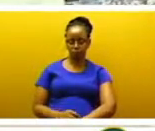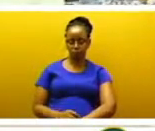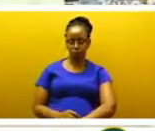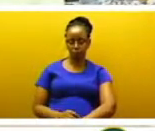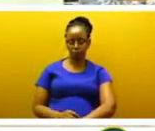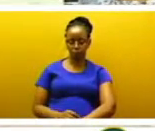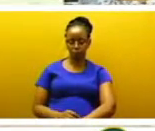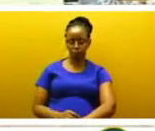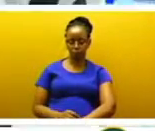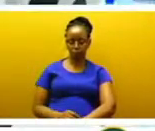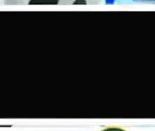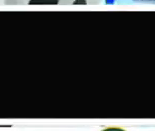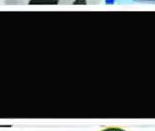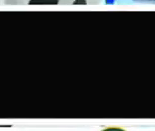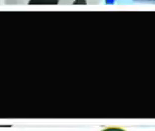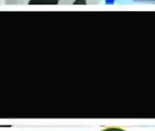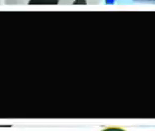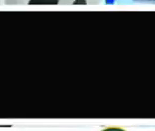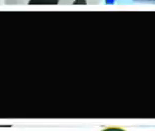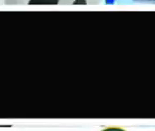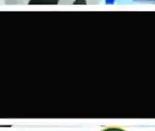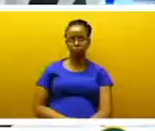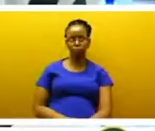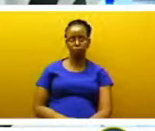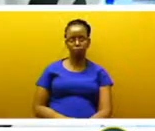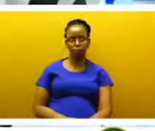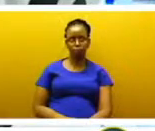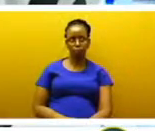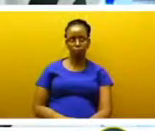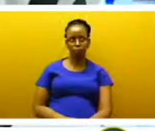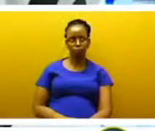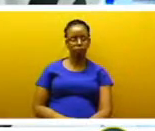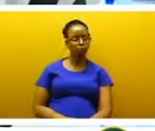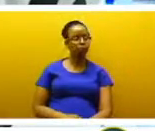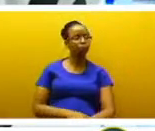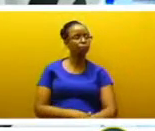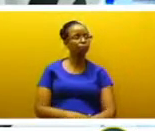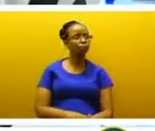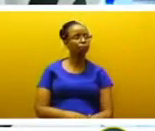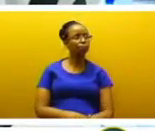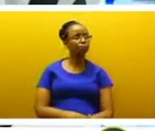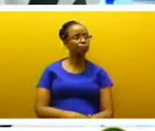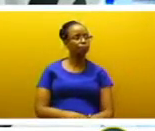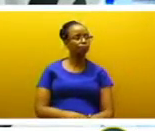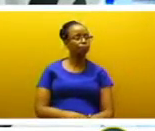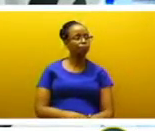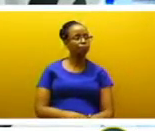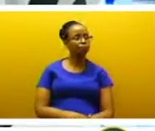Let's see what we are